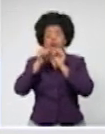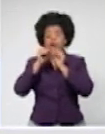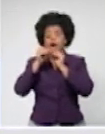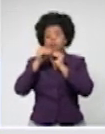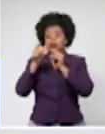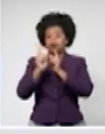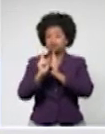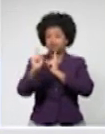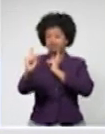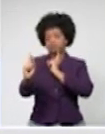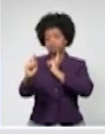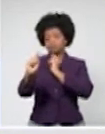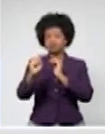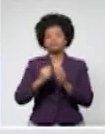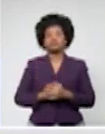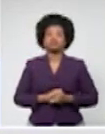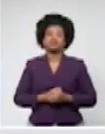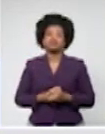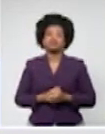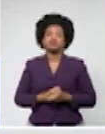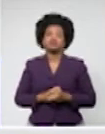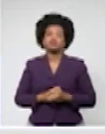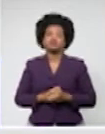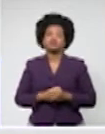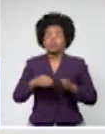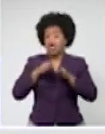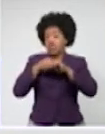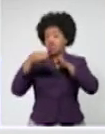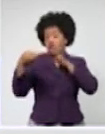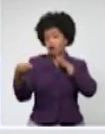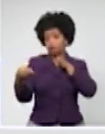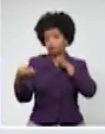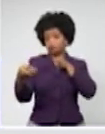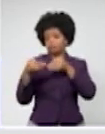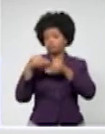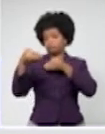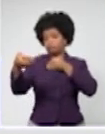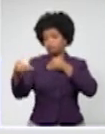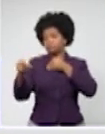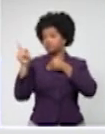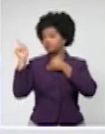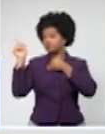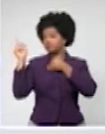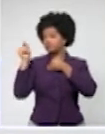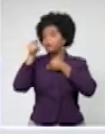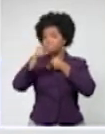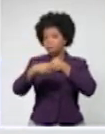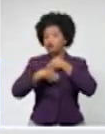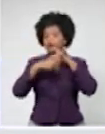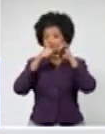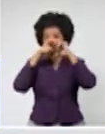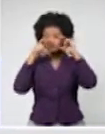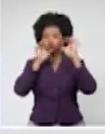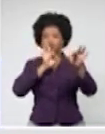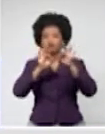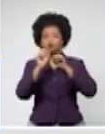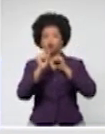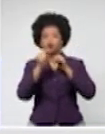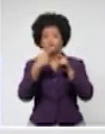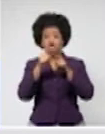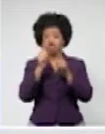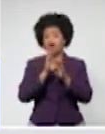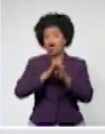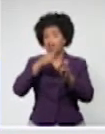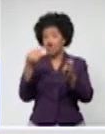risk perception. There's no right to lessen the implementation of measures." This is all the information I can provide.